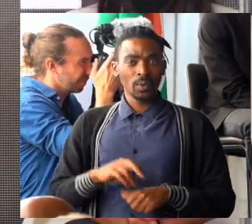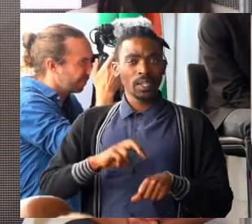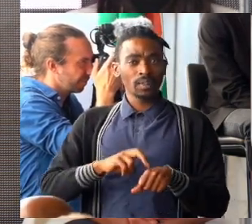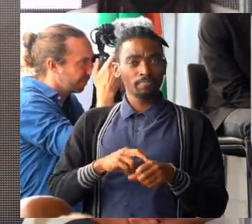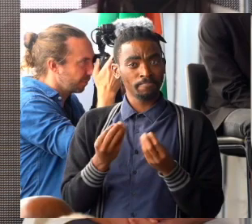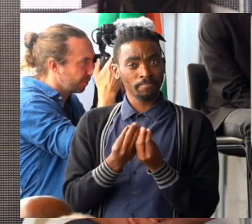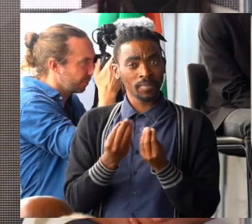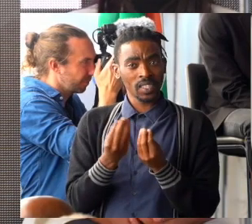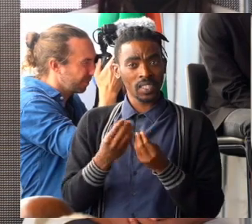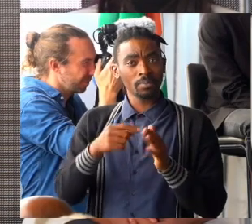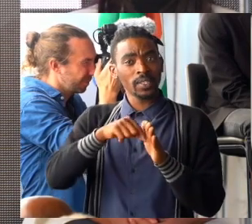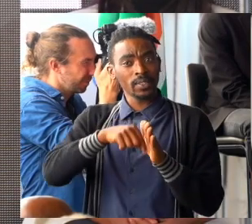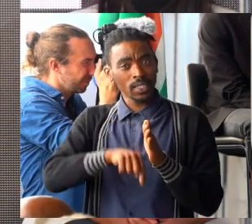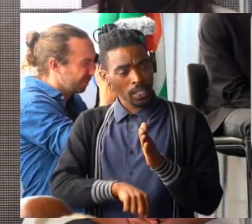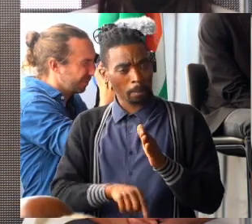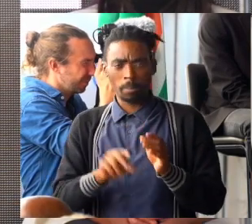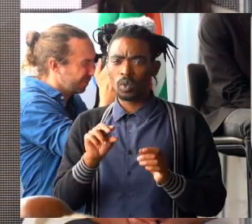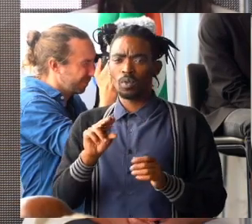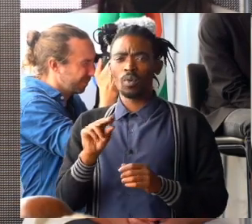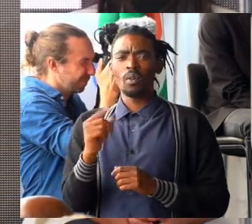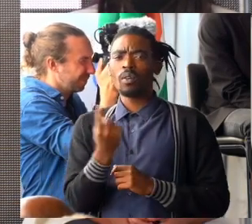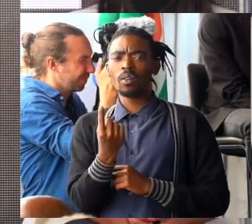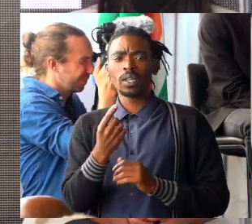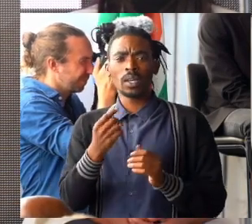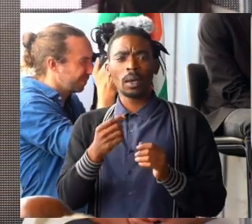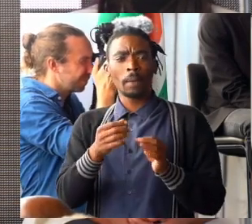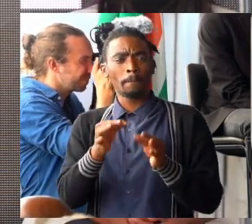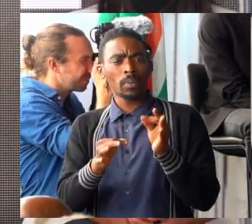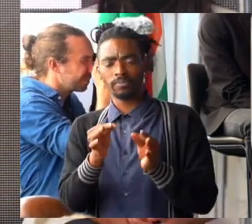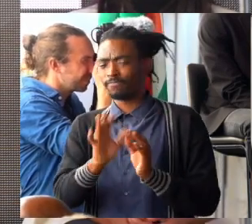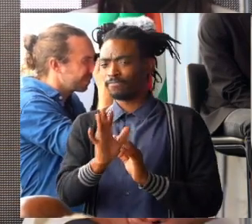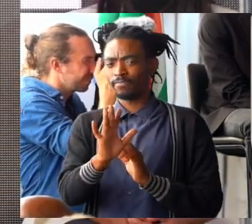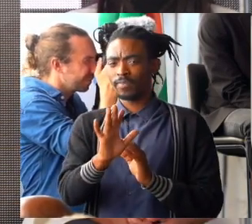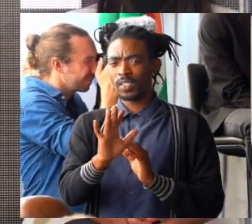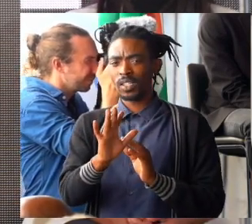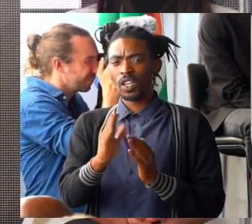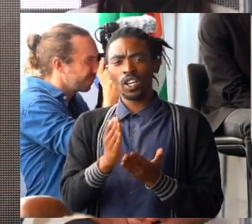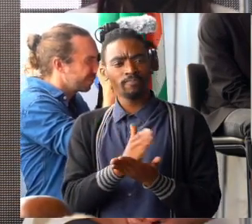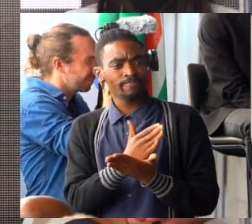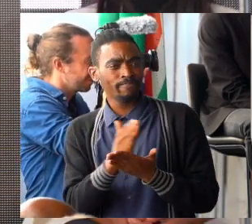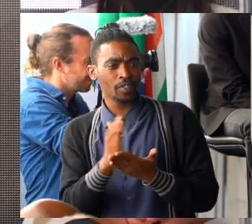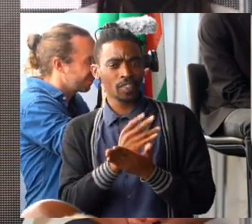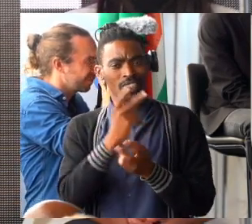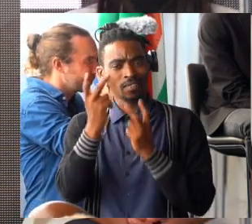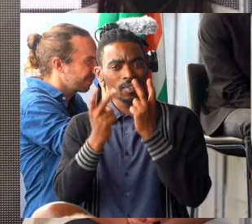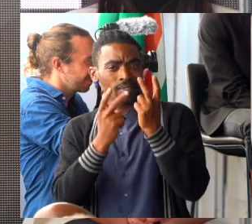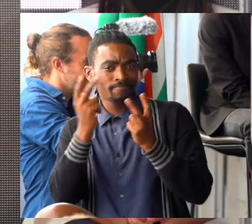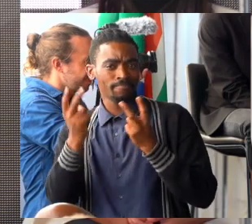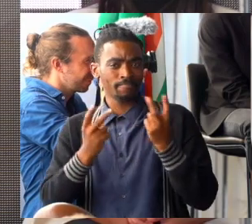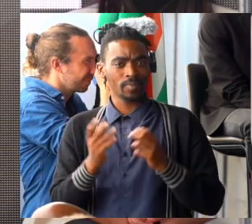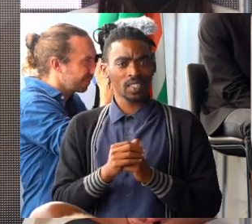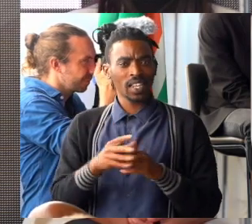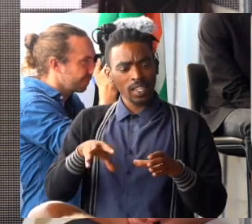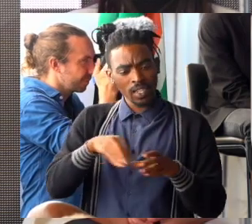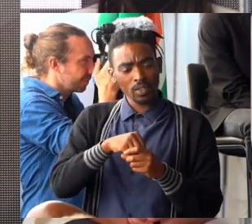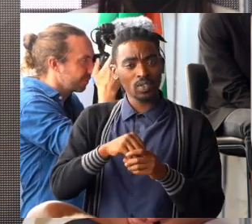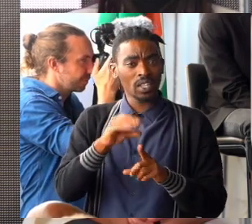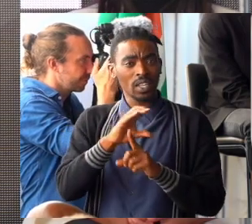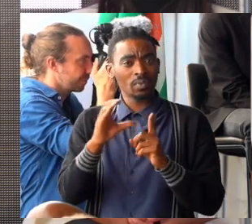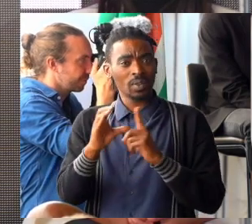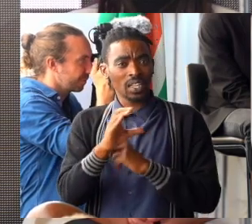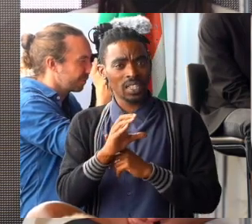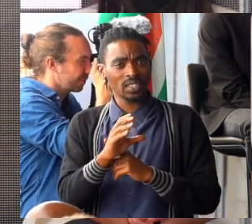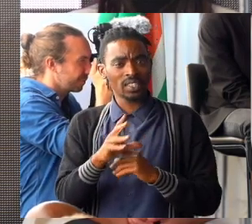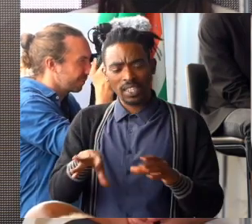than just party politics. We need a shared vision, a shared value system, and an inclusive culture that seeks to unite